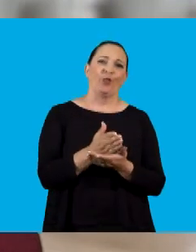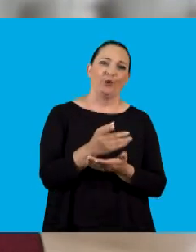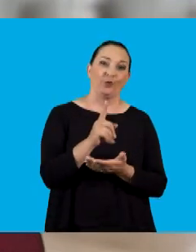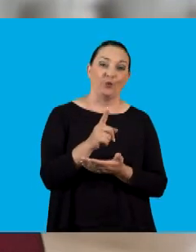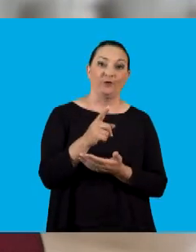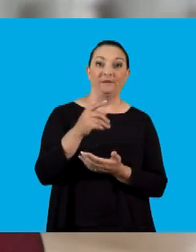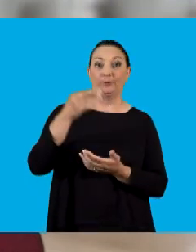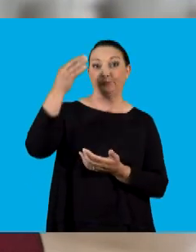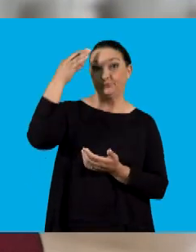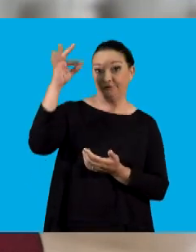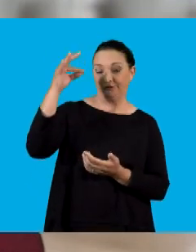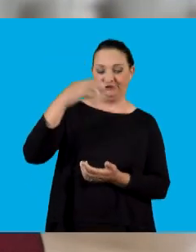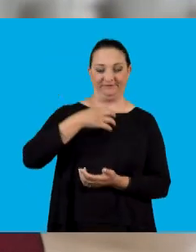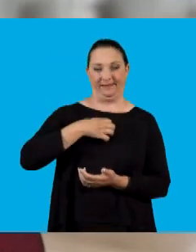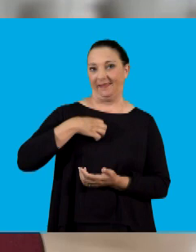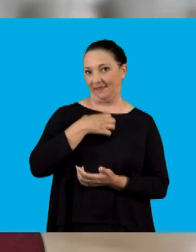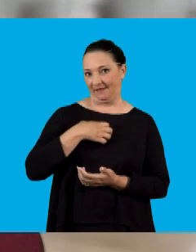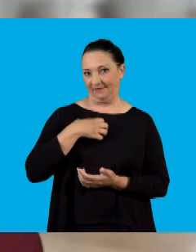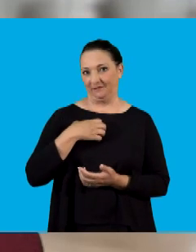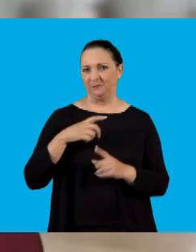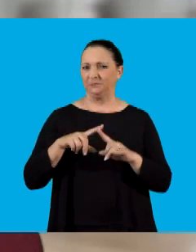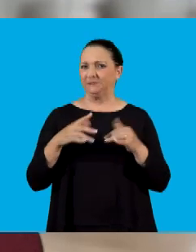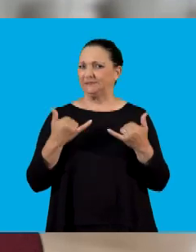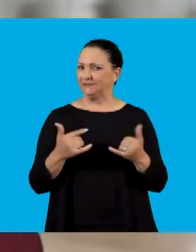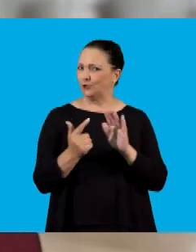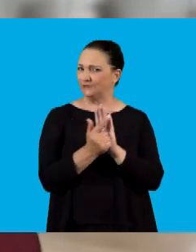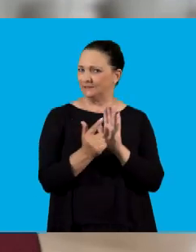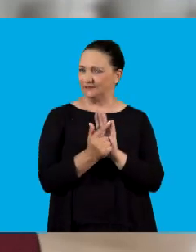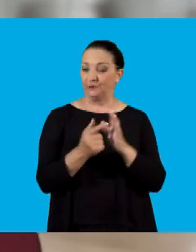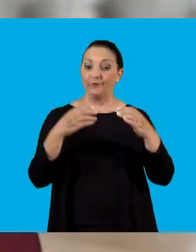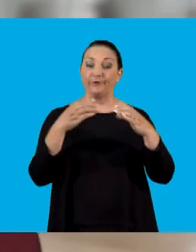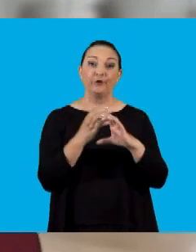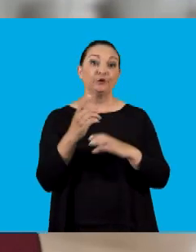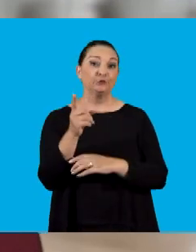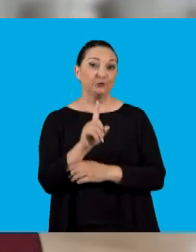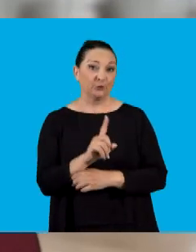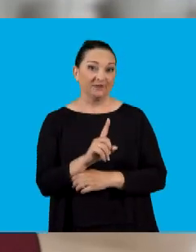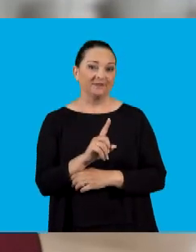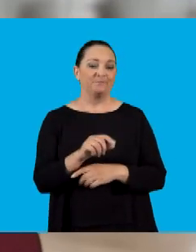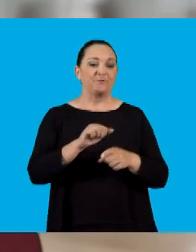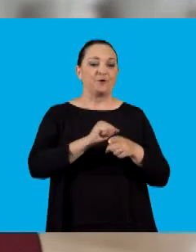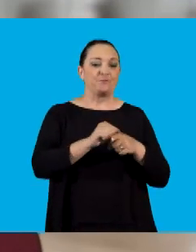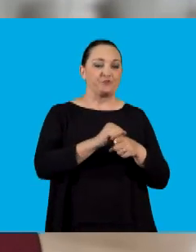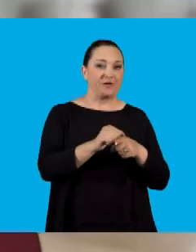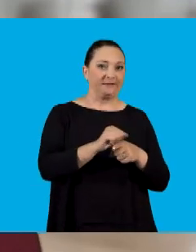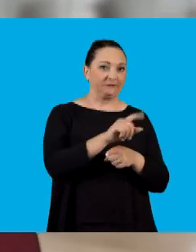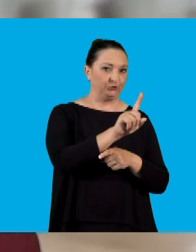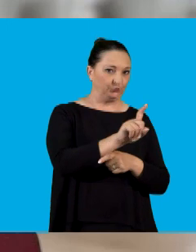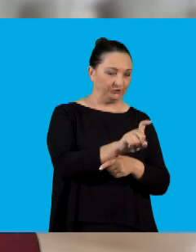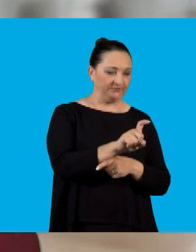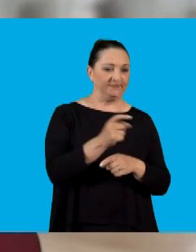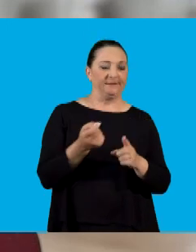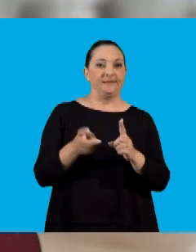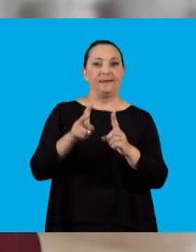called Professionalism and Ethics. Now, in this lesson, we will be focusing on the practice as well as